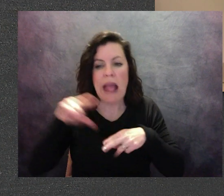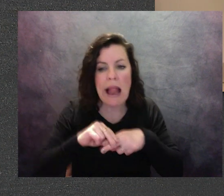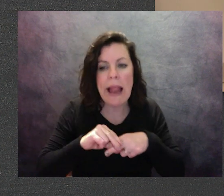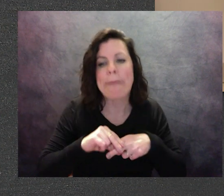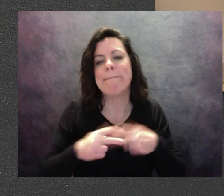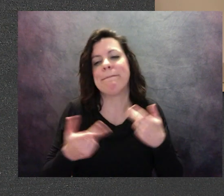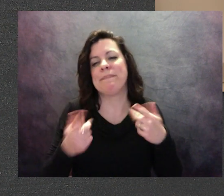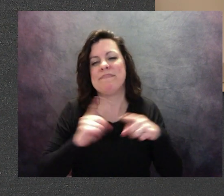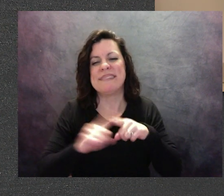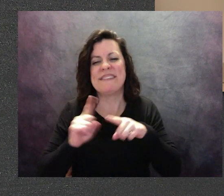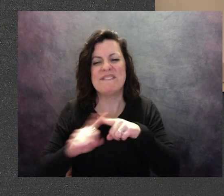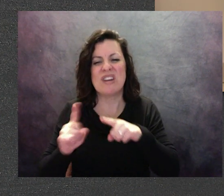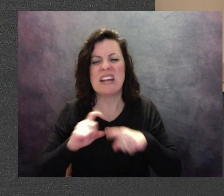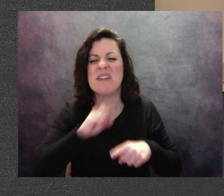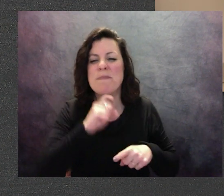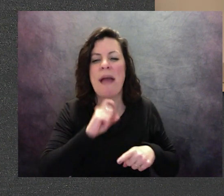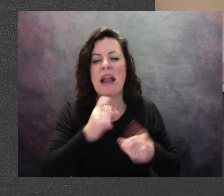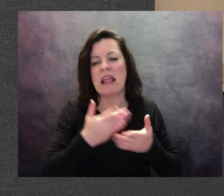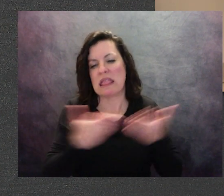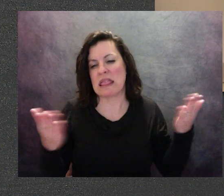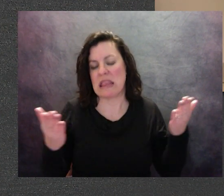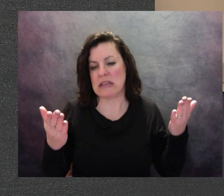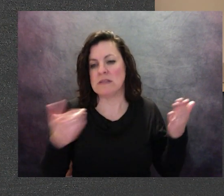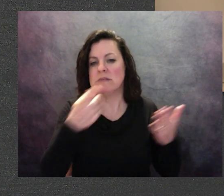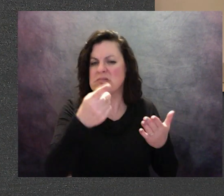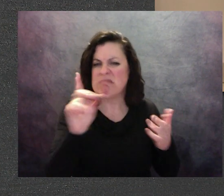You can get this from a grown-up.